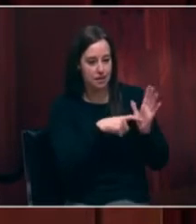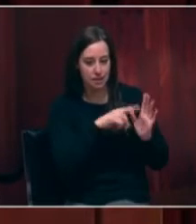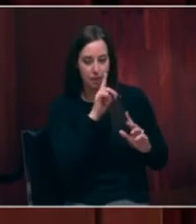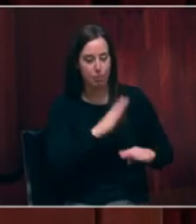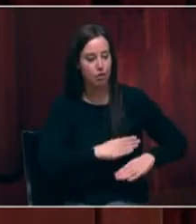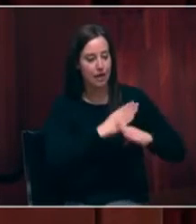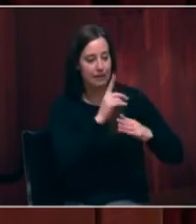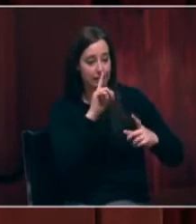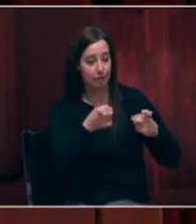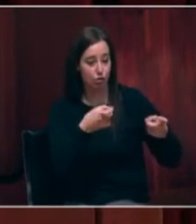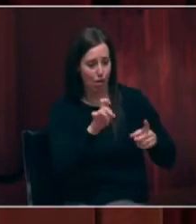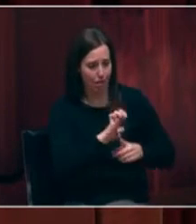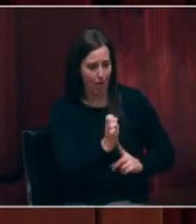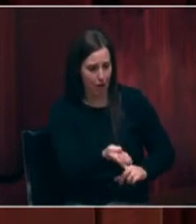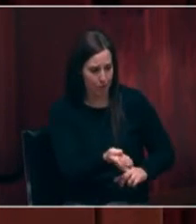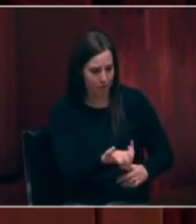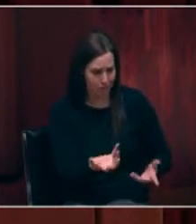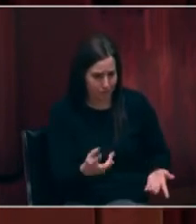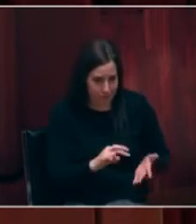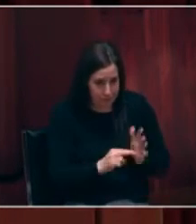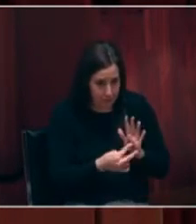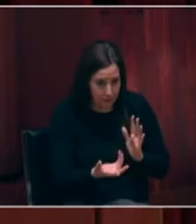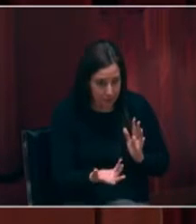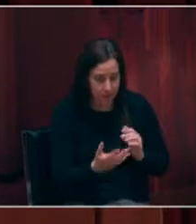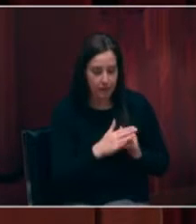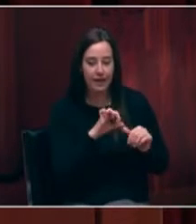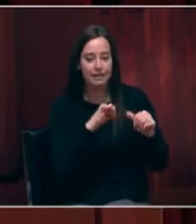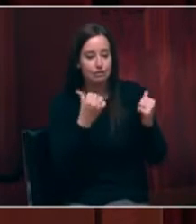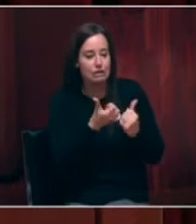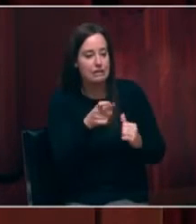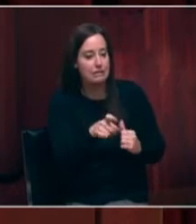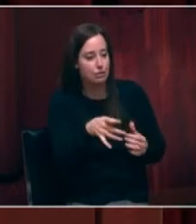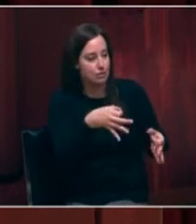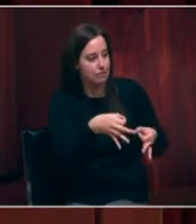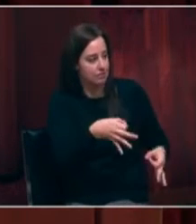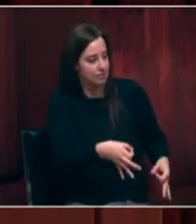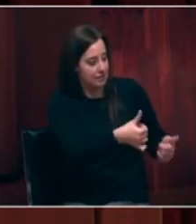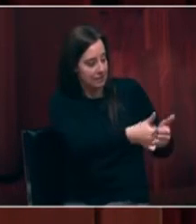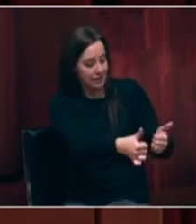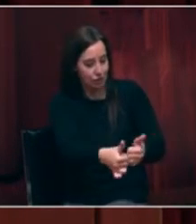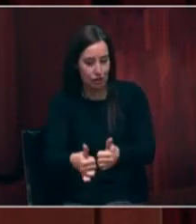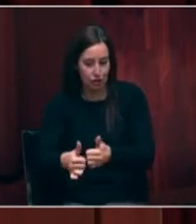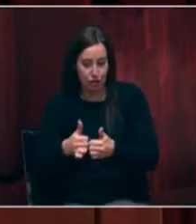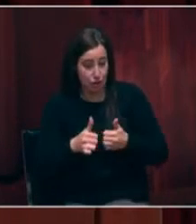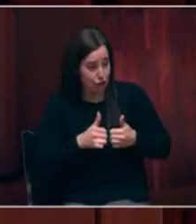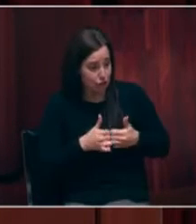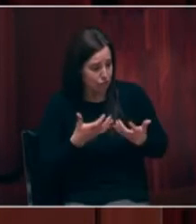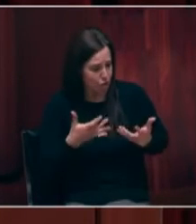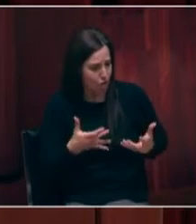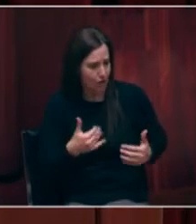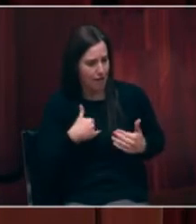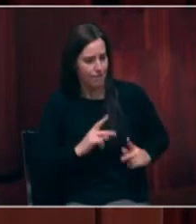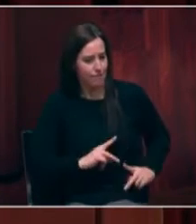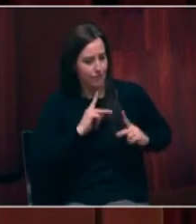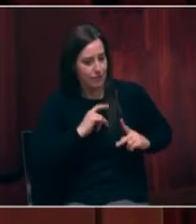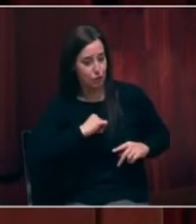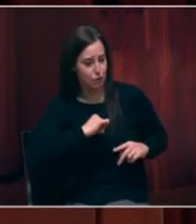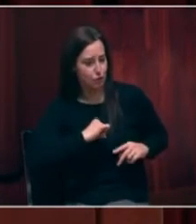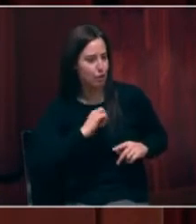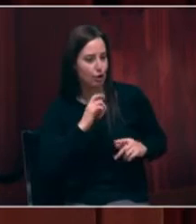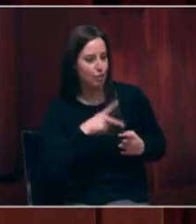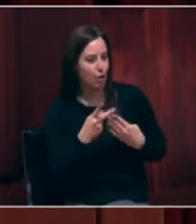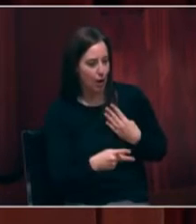controlled environment. And what that really means is that agencies need to define that for themselves, because you have already, you have physical security programs,